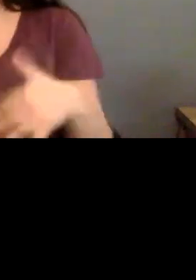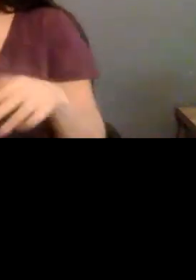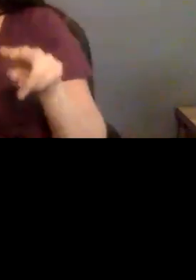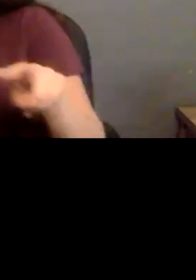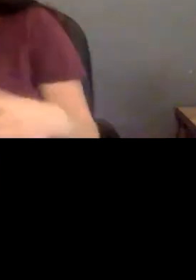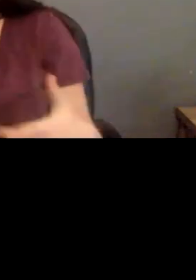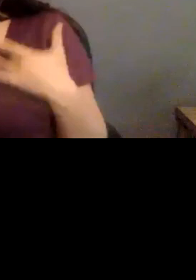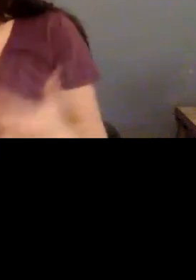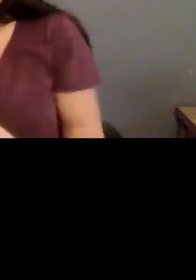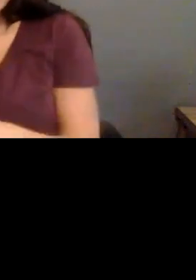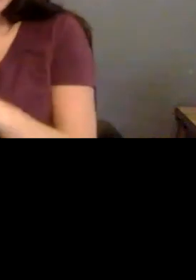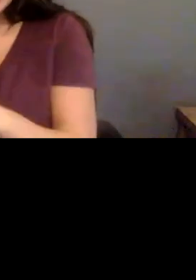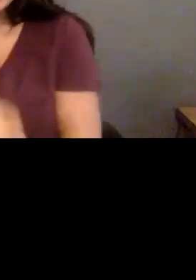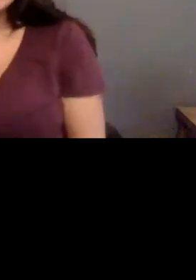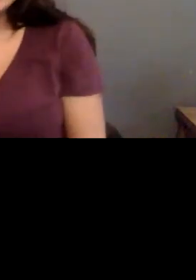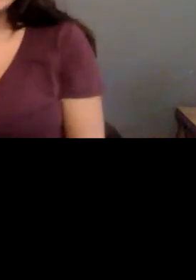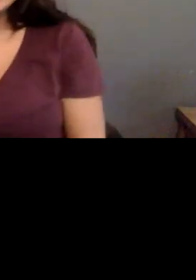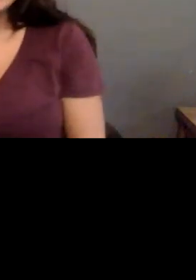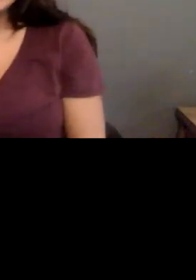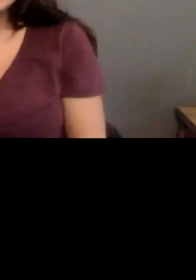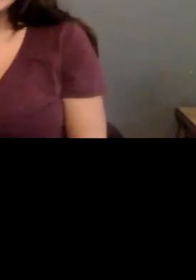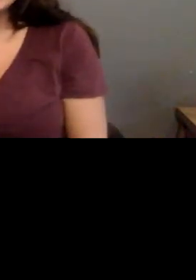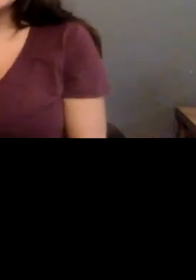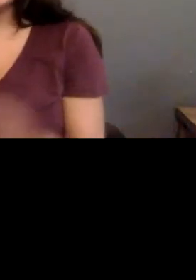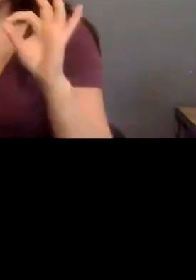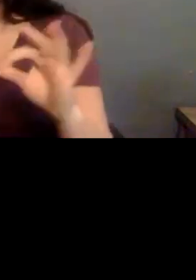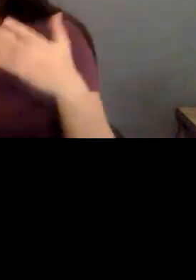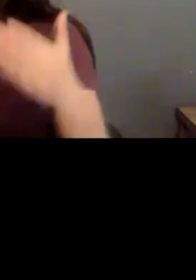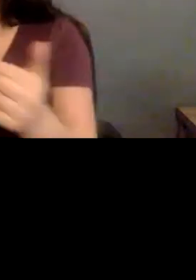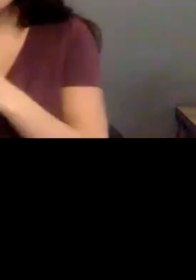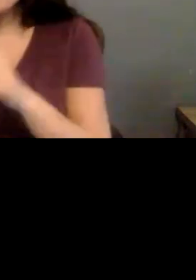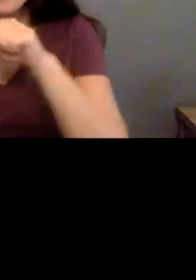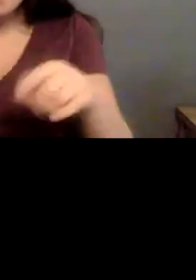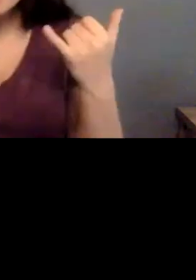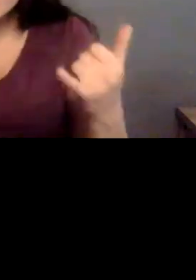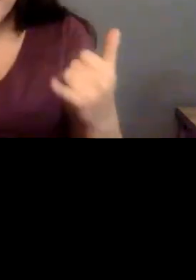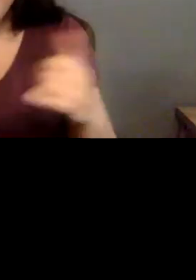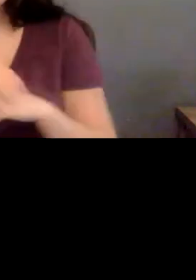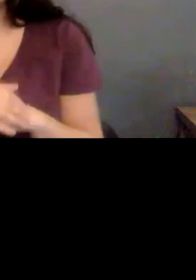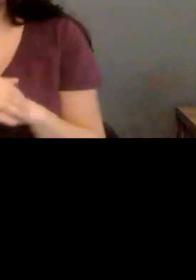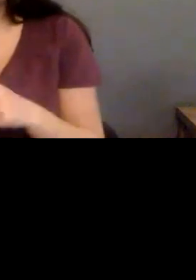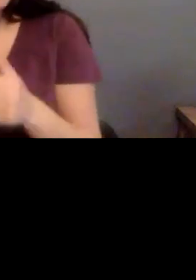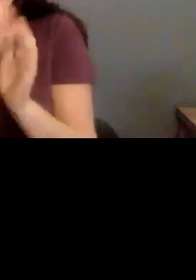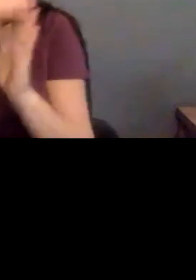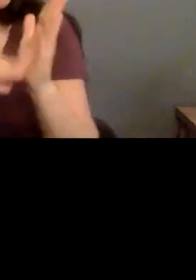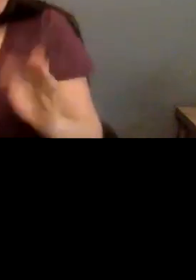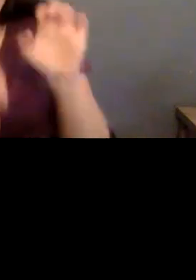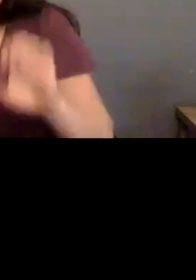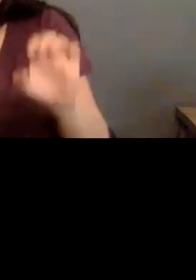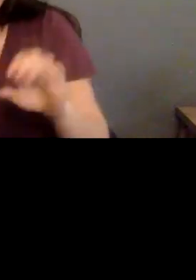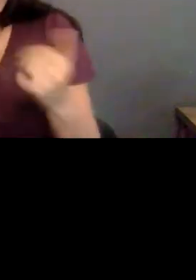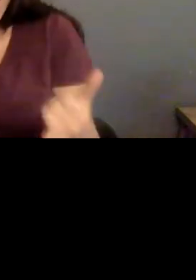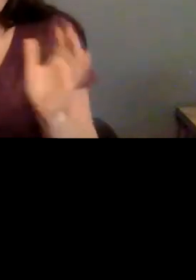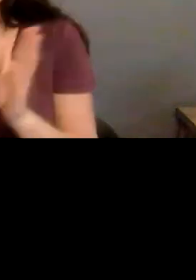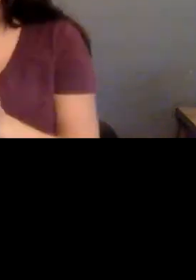exciting in the future. All right, thank you everybody for coming today. And remember to fill out the evaluation,